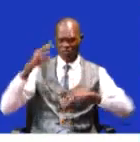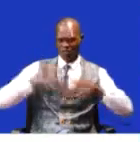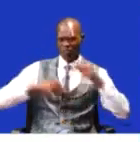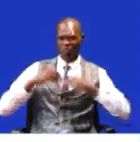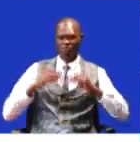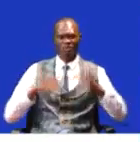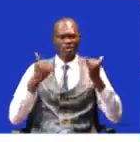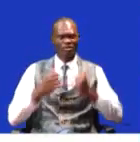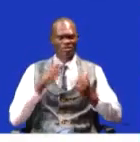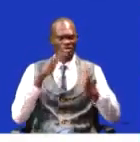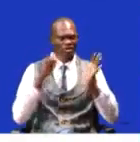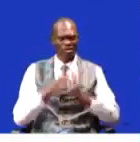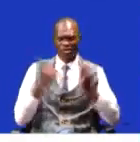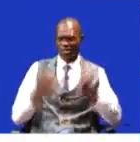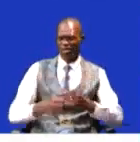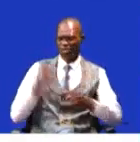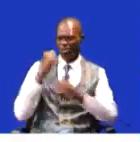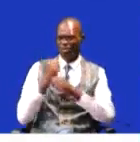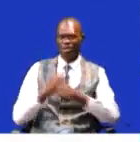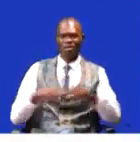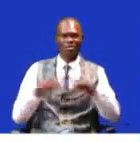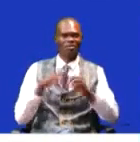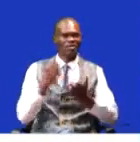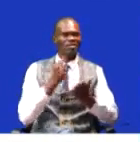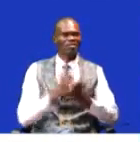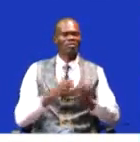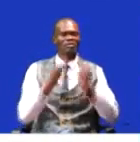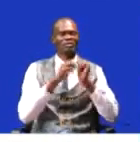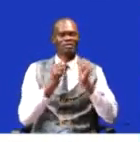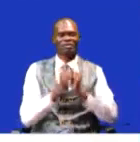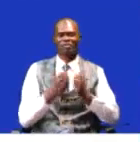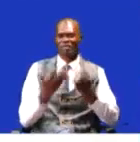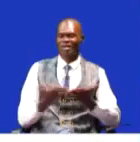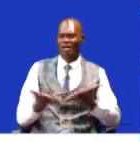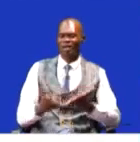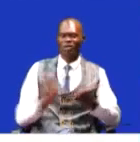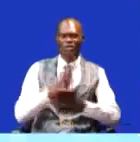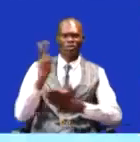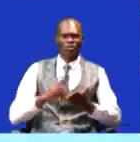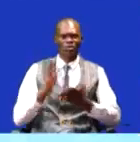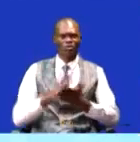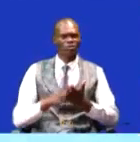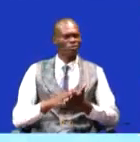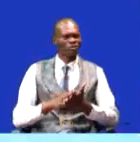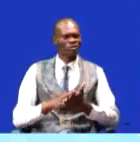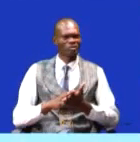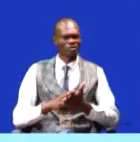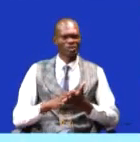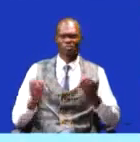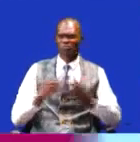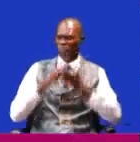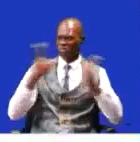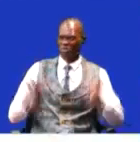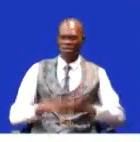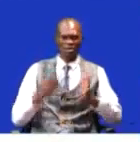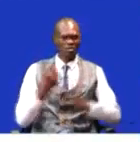ni weche beko mago mag tiyo arietha koda APC kaachiel koda tiyo arietha koda omenda mar jopiny. E achiel kuom mibadhi